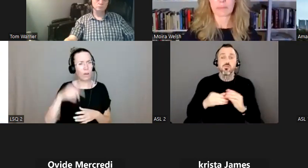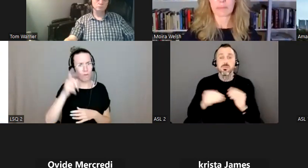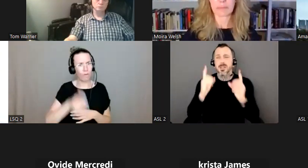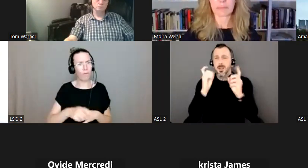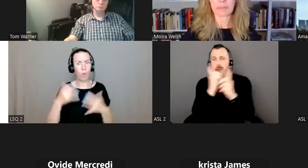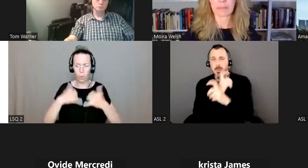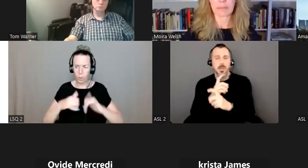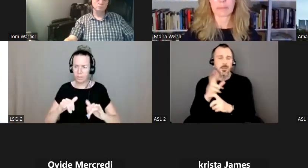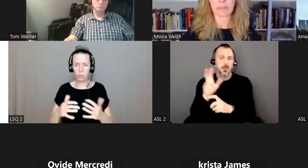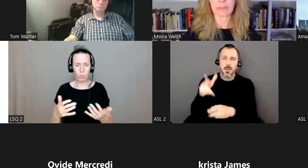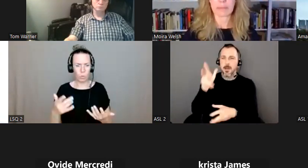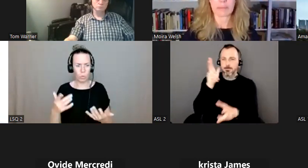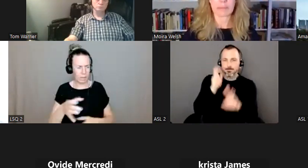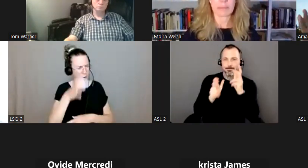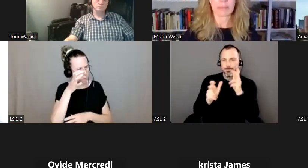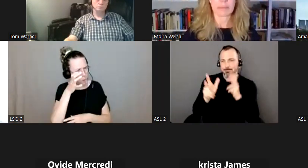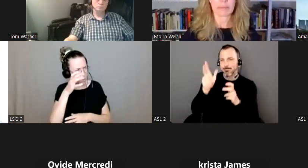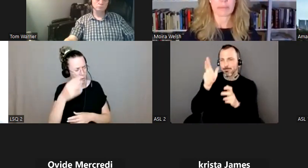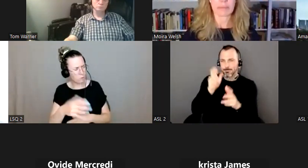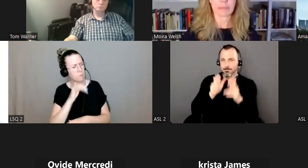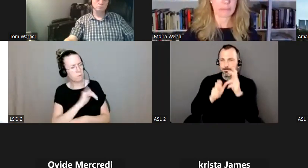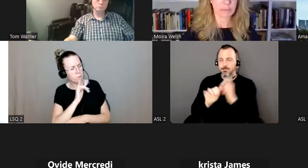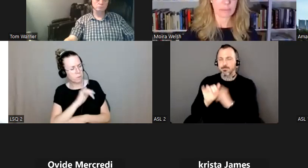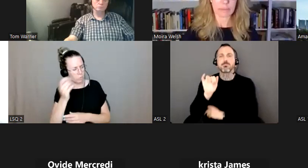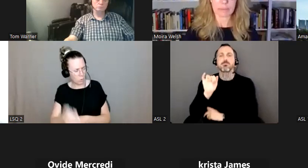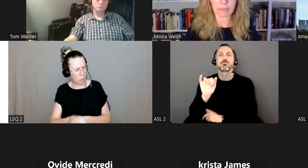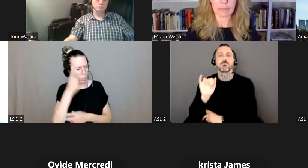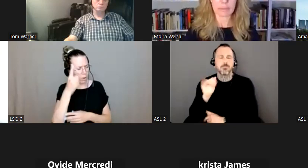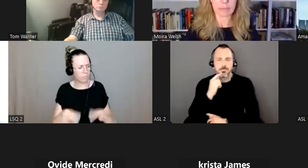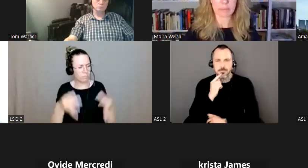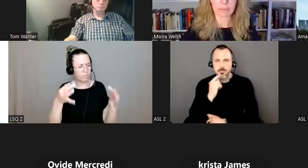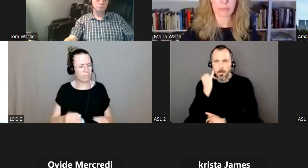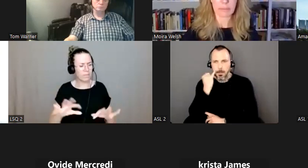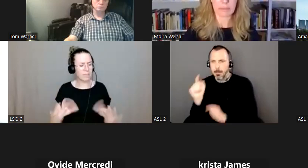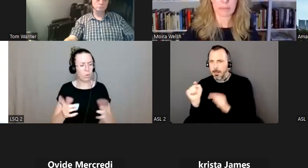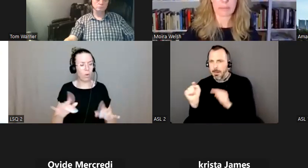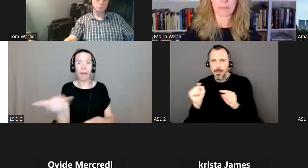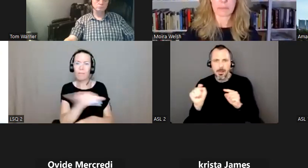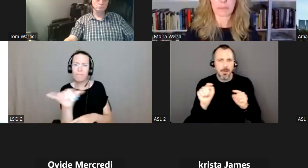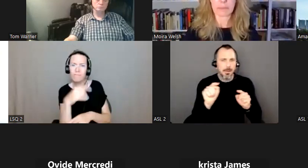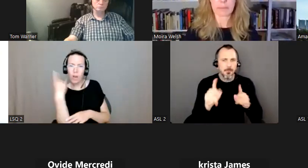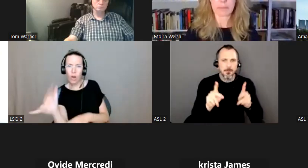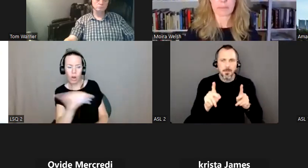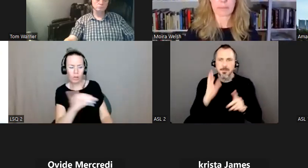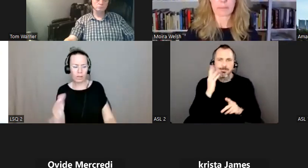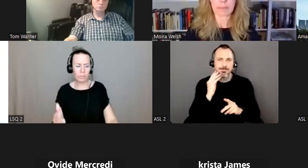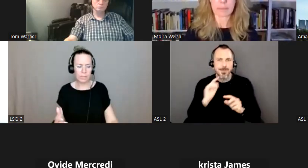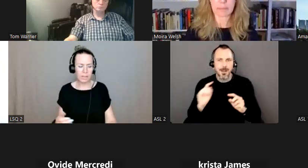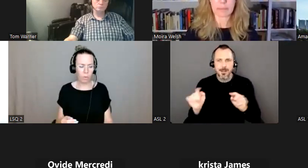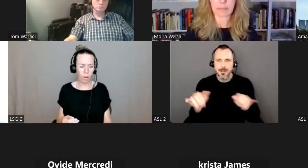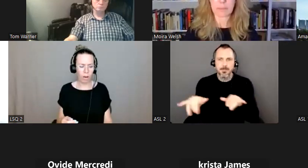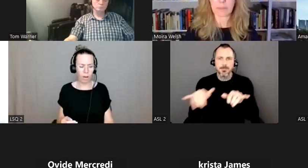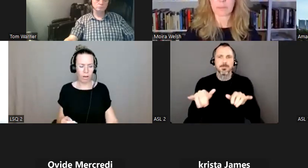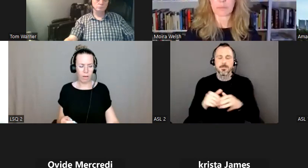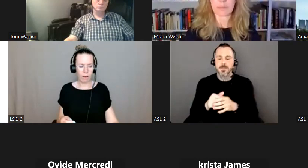how is the experience, what are the similarities that might exist, for example, among older people's needs? So those might